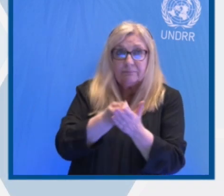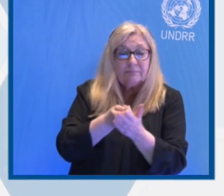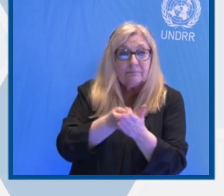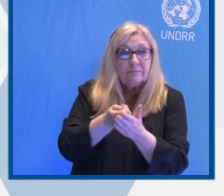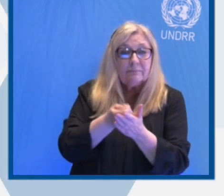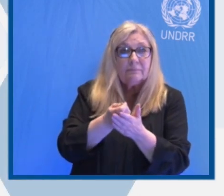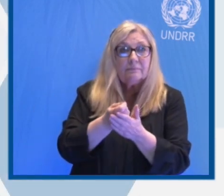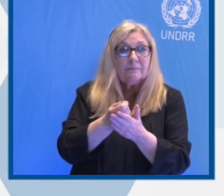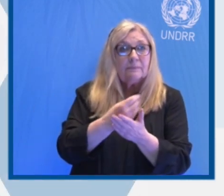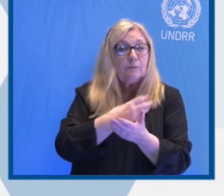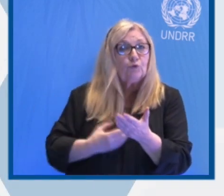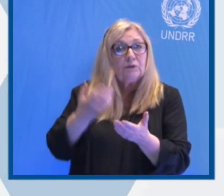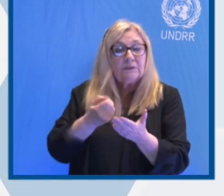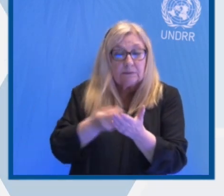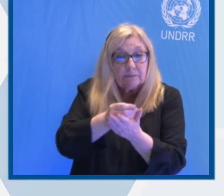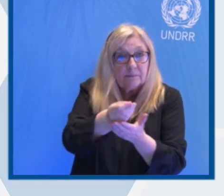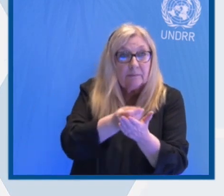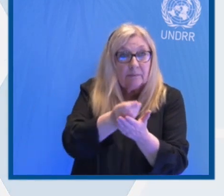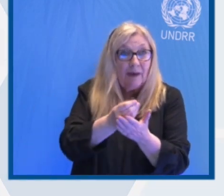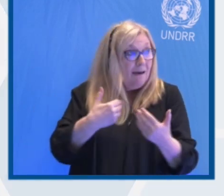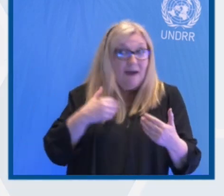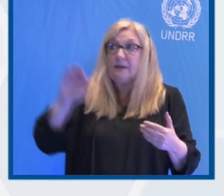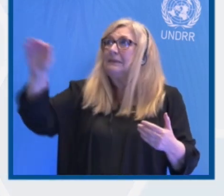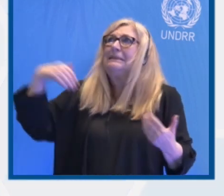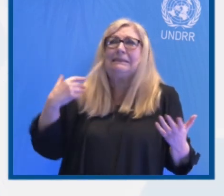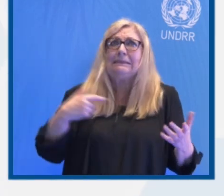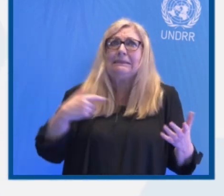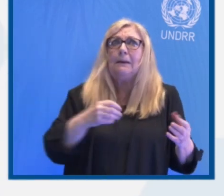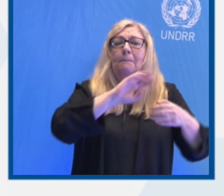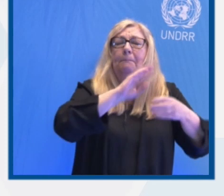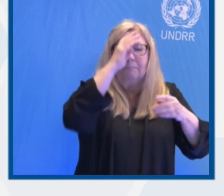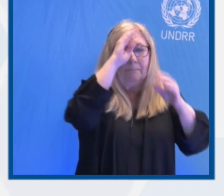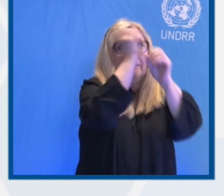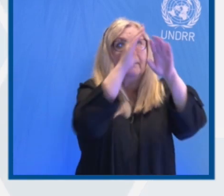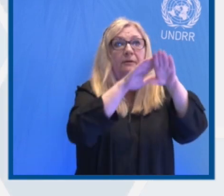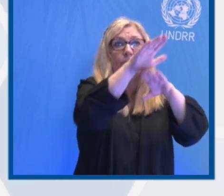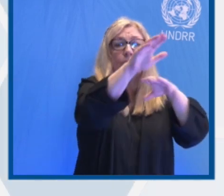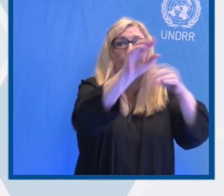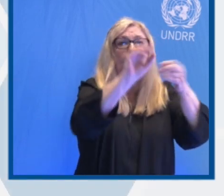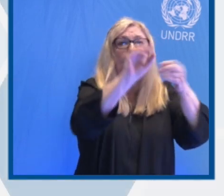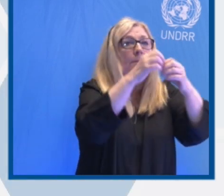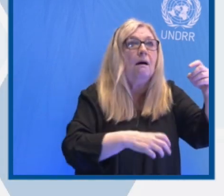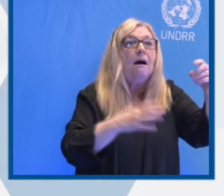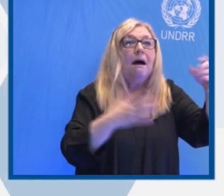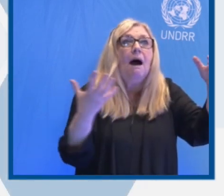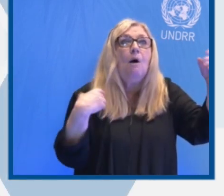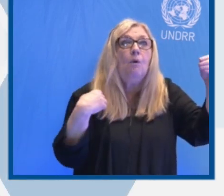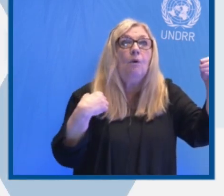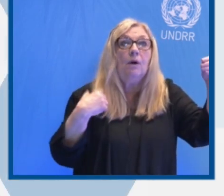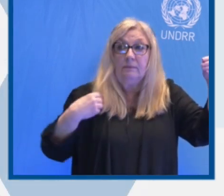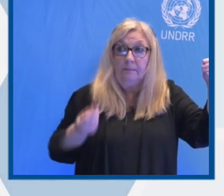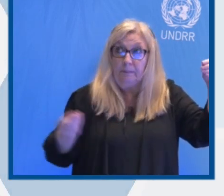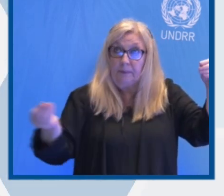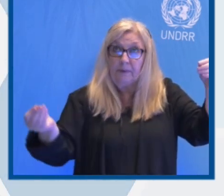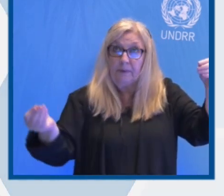are increasing as well. So there's more insurance available. But even with that additional coverage in place,